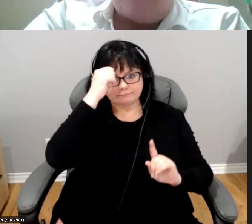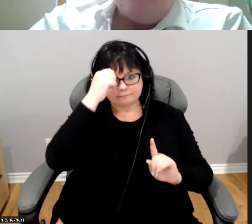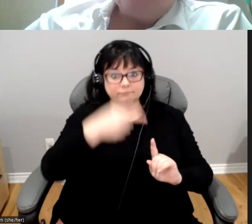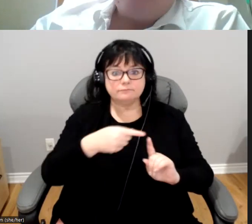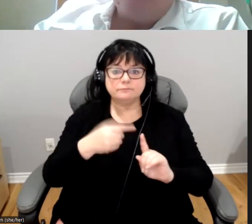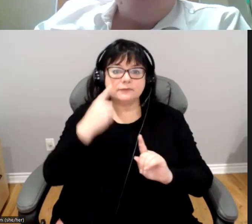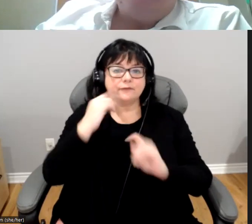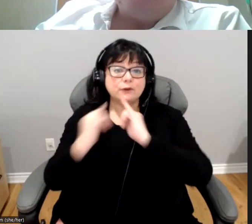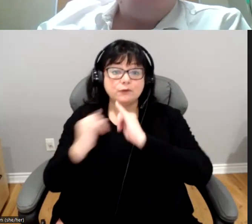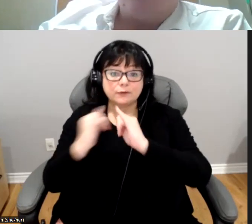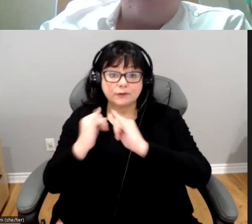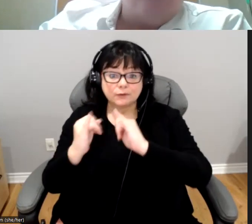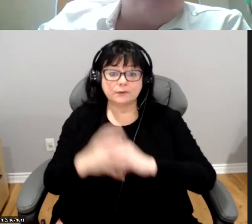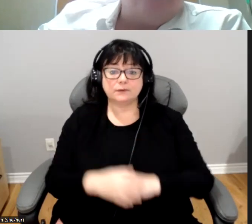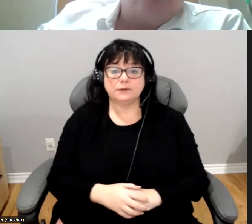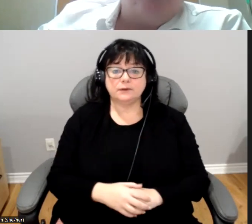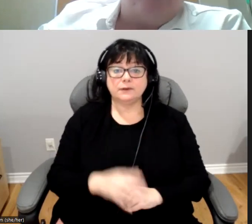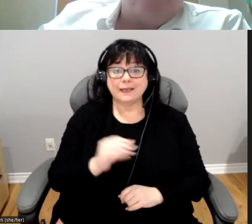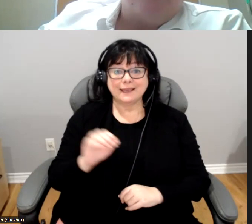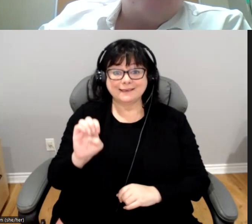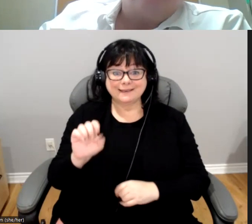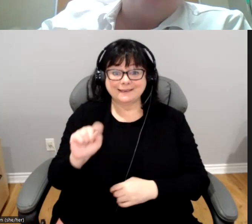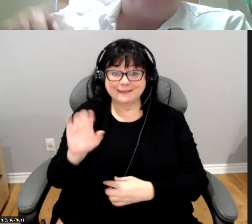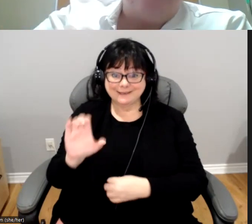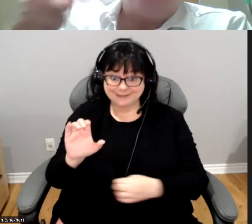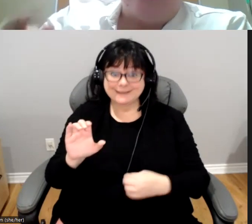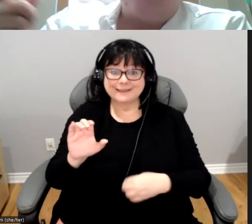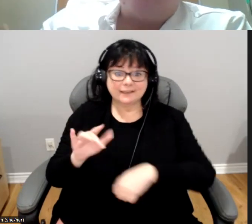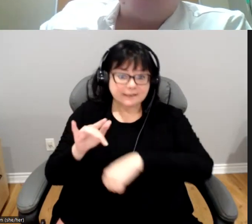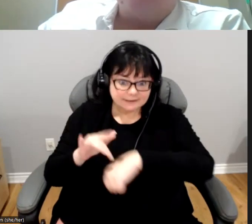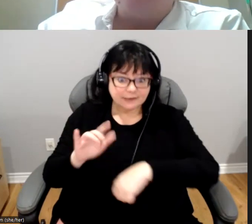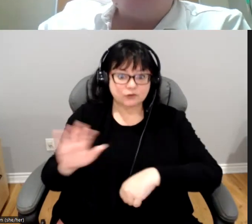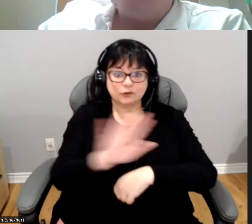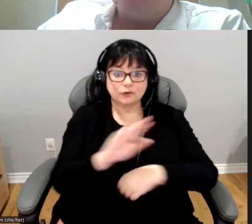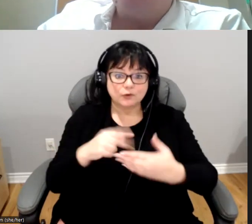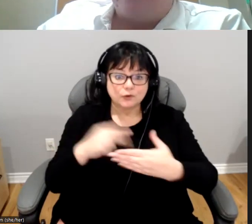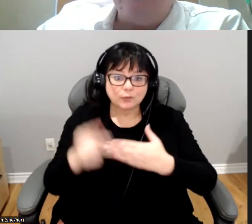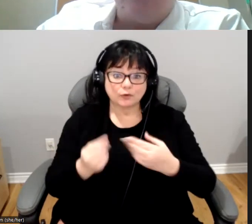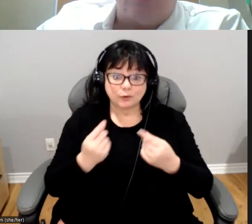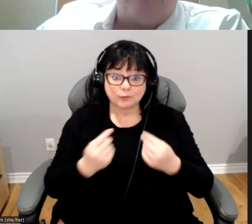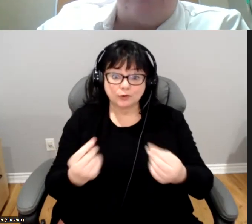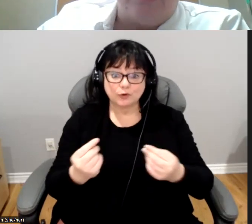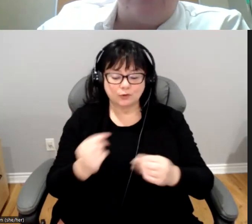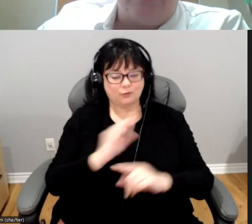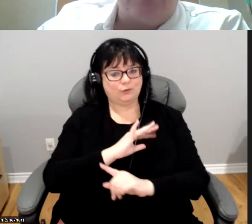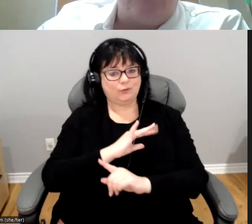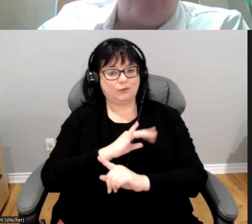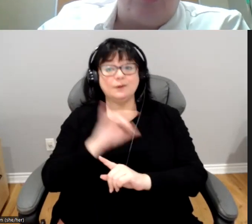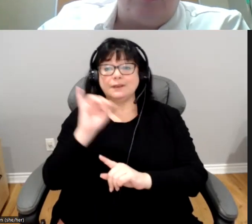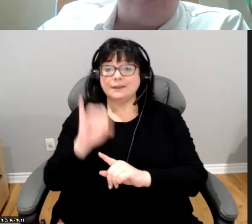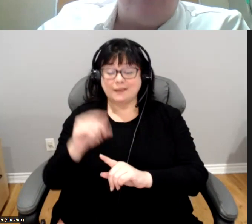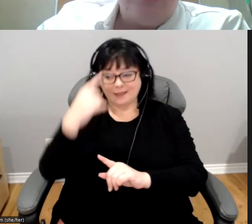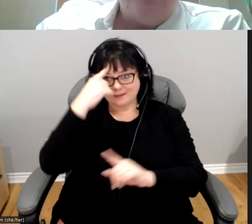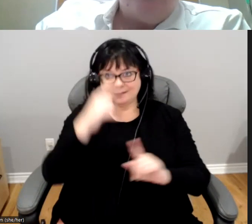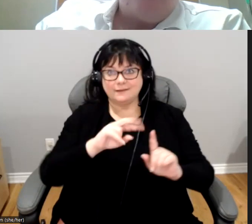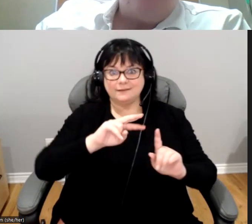The experience of having your ETCs go through some of your programming leads me actually to something that we haven't talked about yet, especially when we